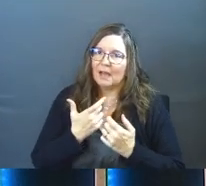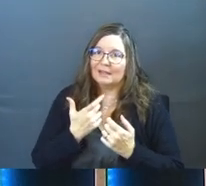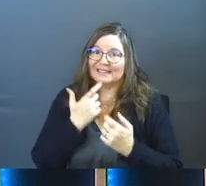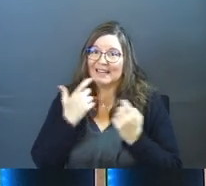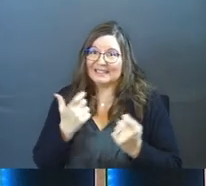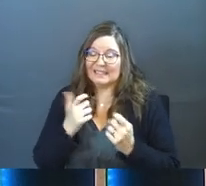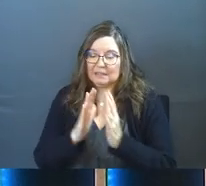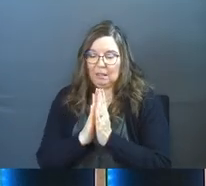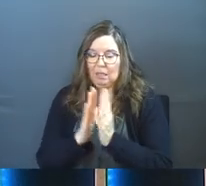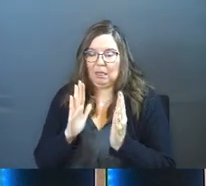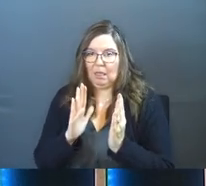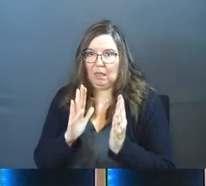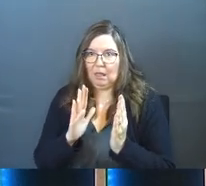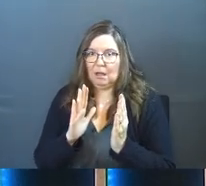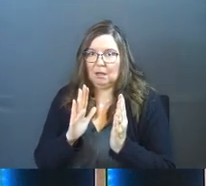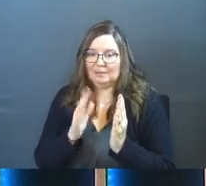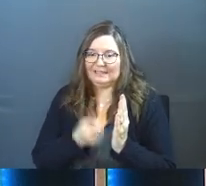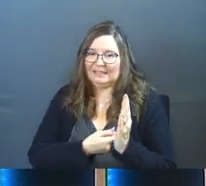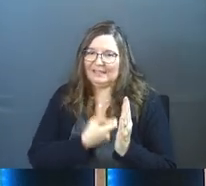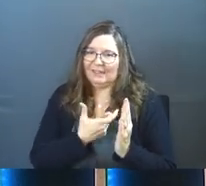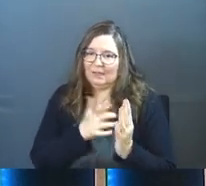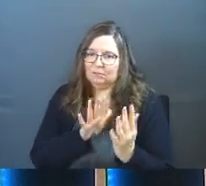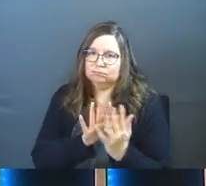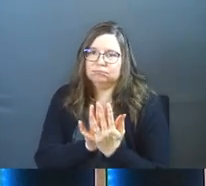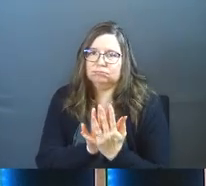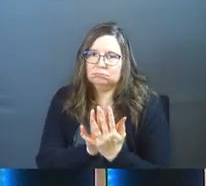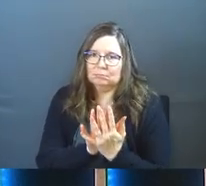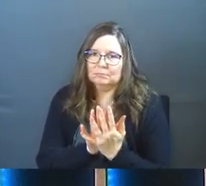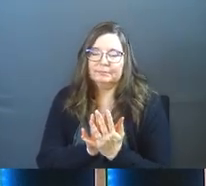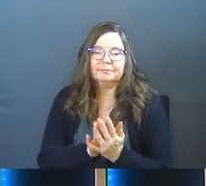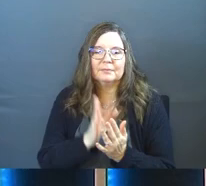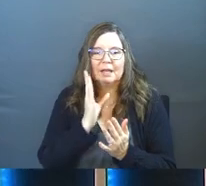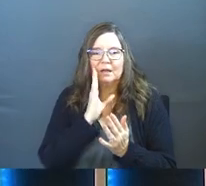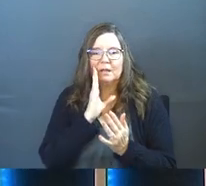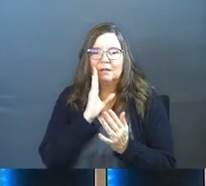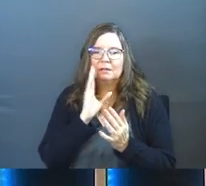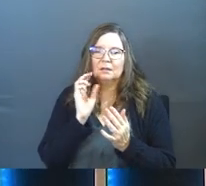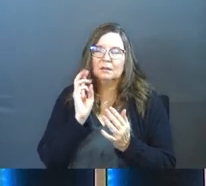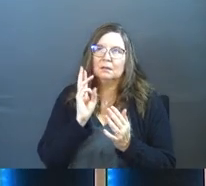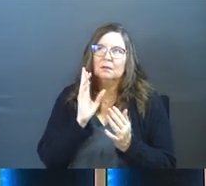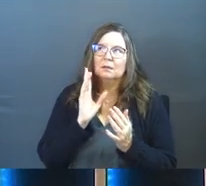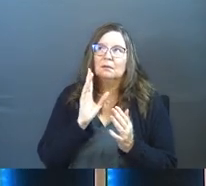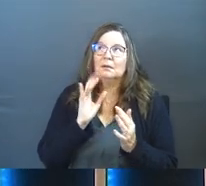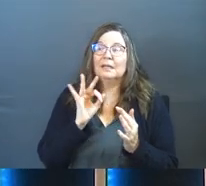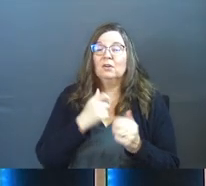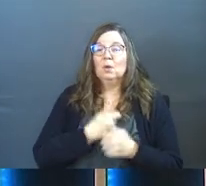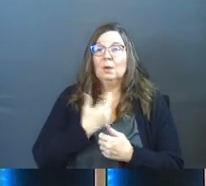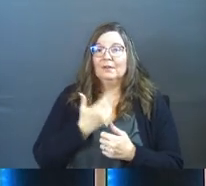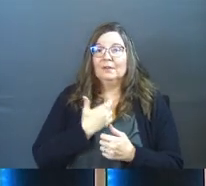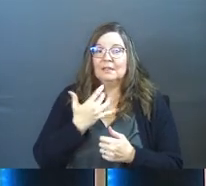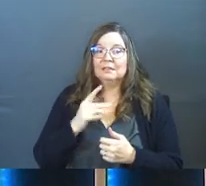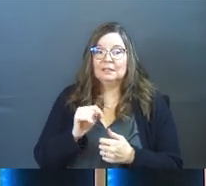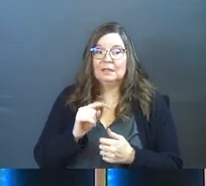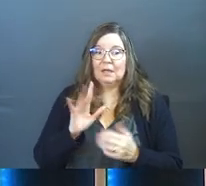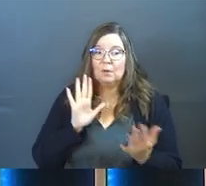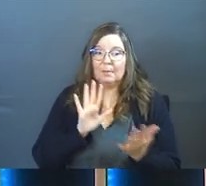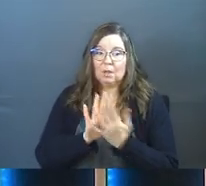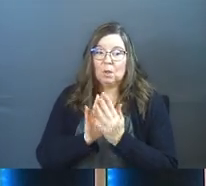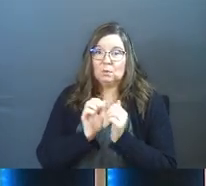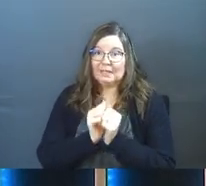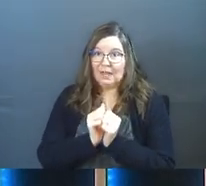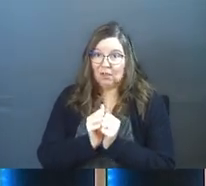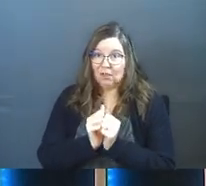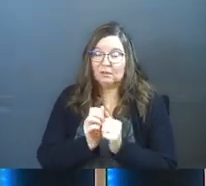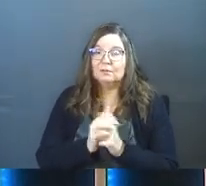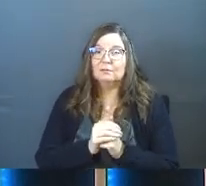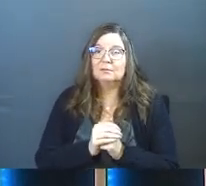gap. So the real problem actually isn't sin. I know that sounds weird for a pastor to say that, because if we confess it, it will bring us close together.